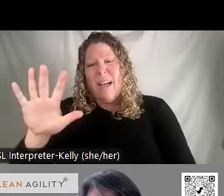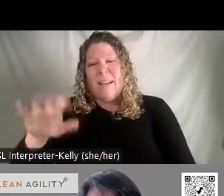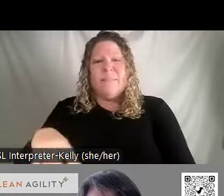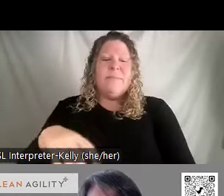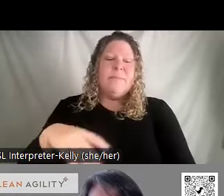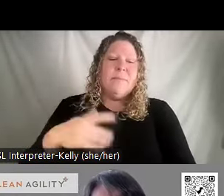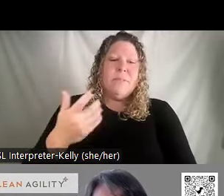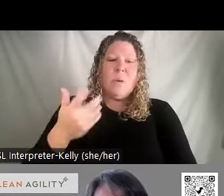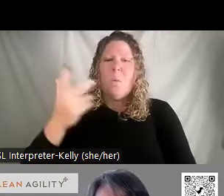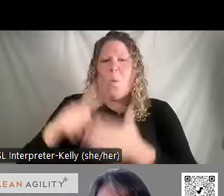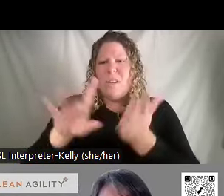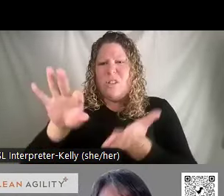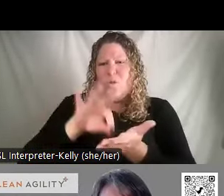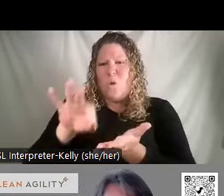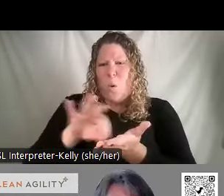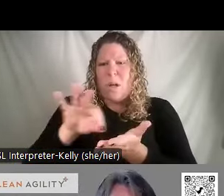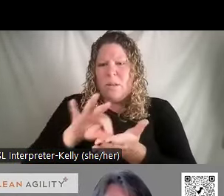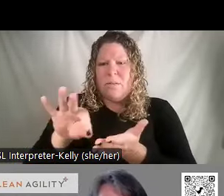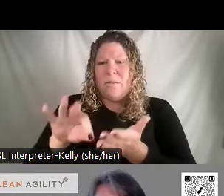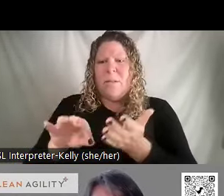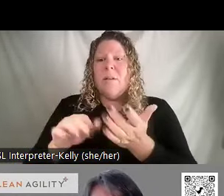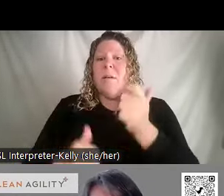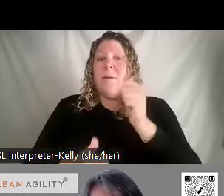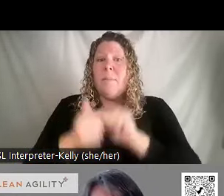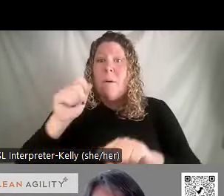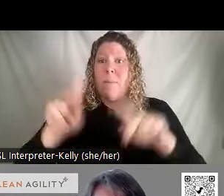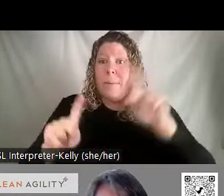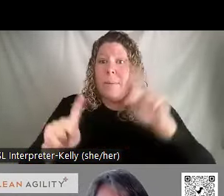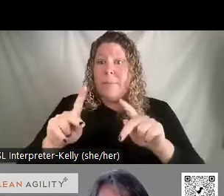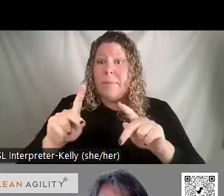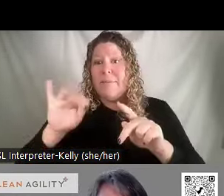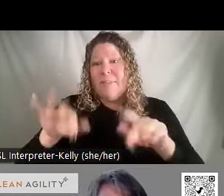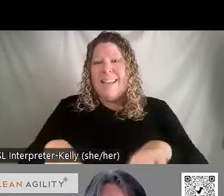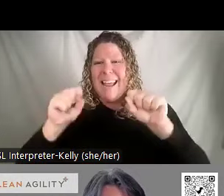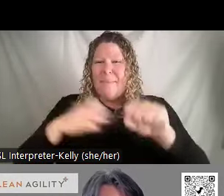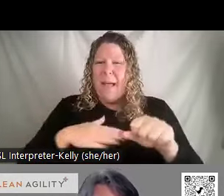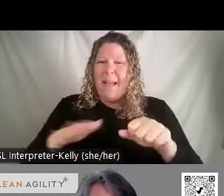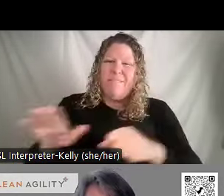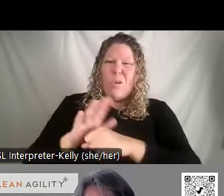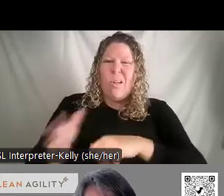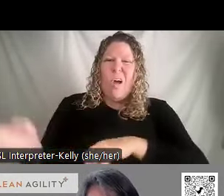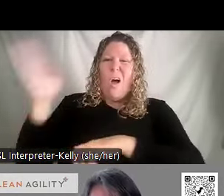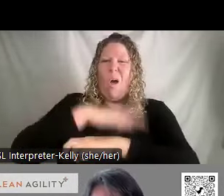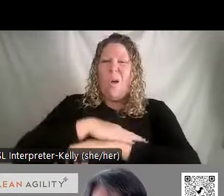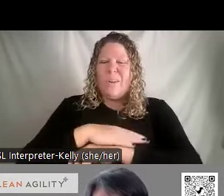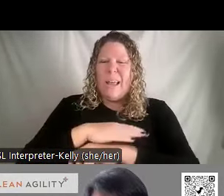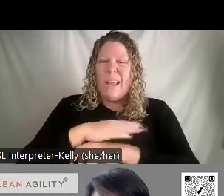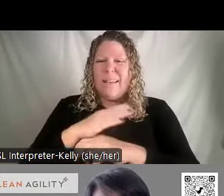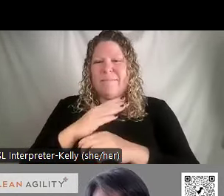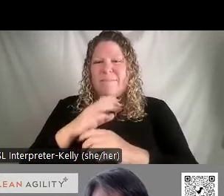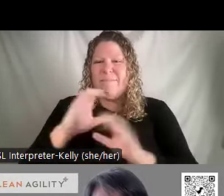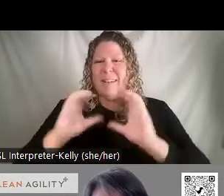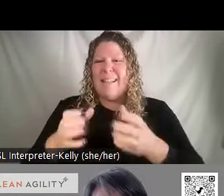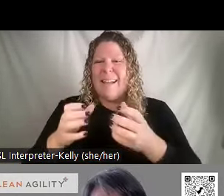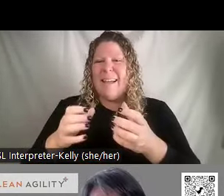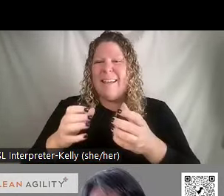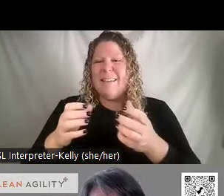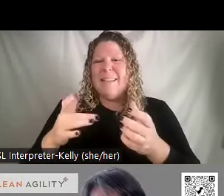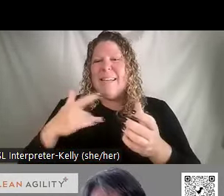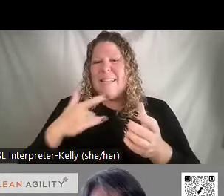is your score? Most people's initiatives, when they take the full day course version of this, they say their result score is between 25